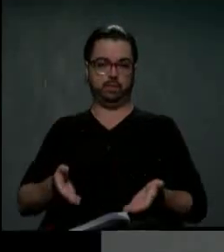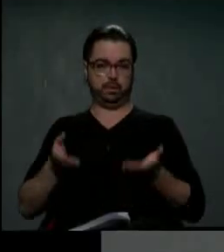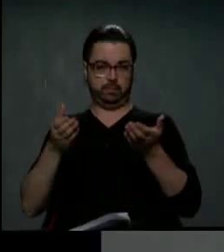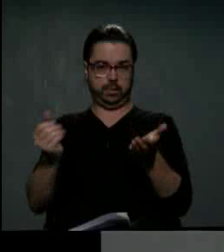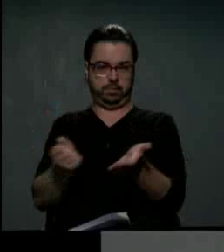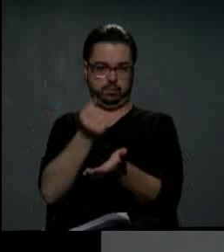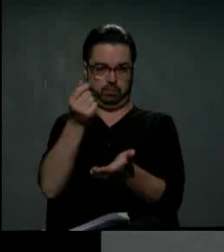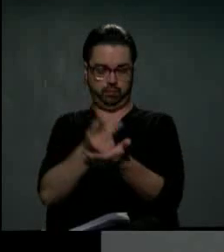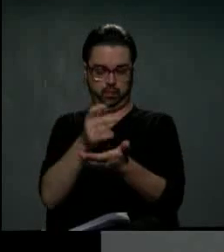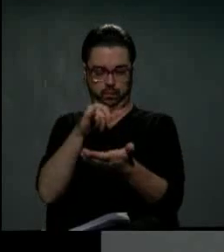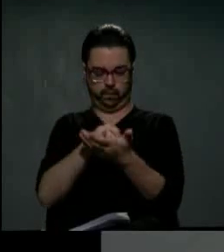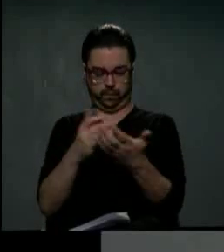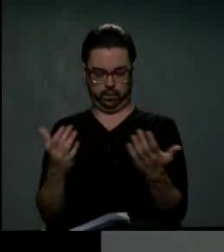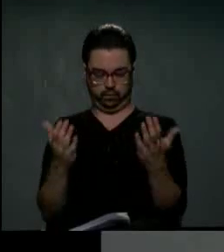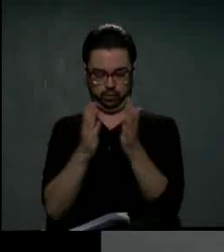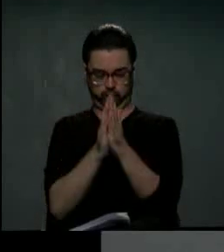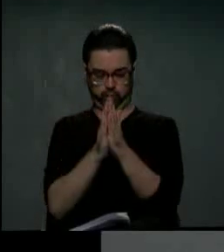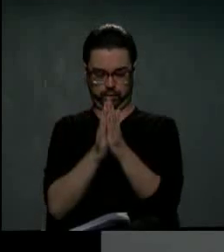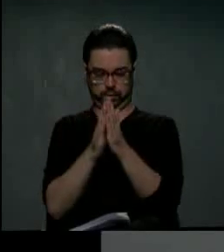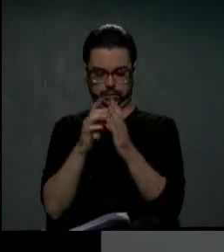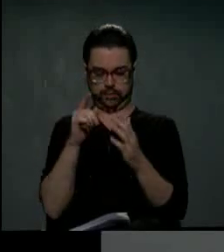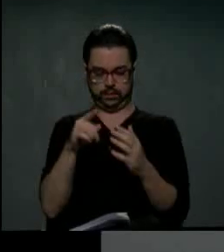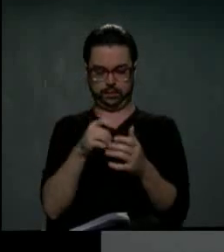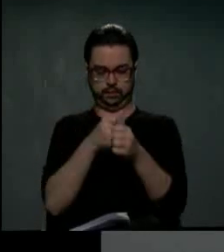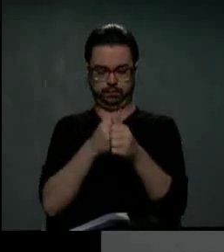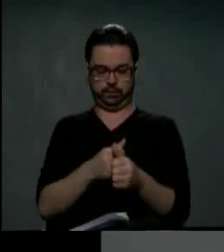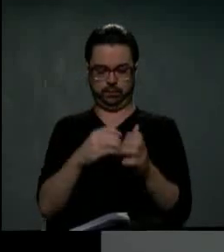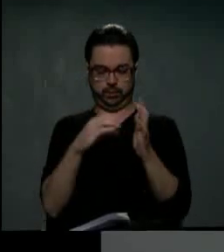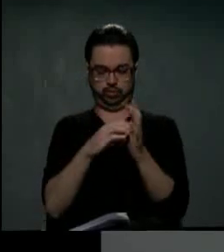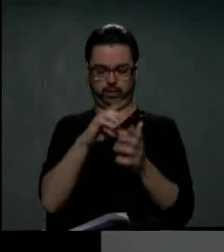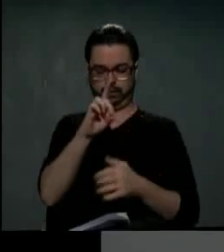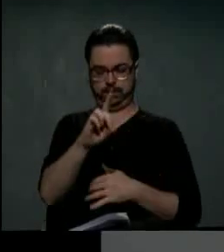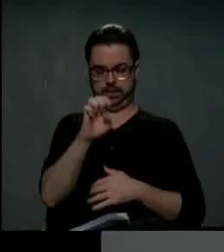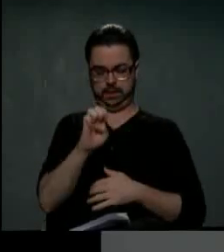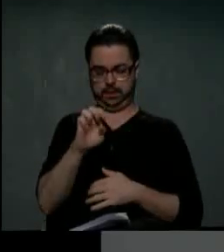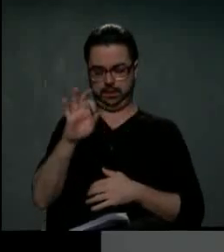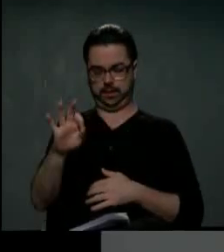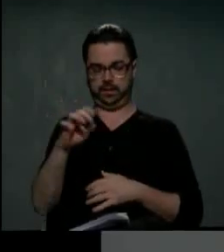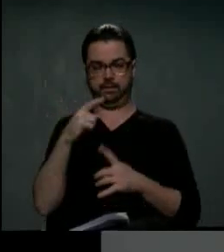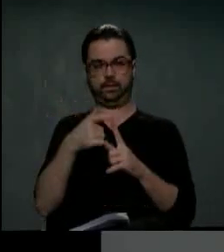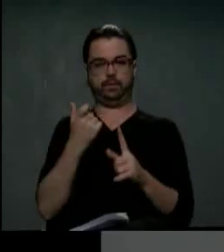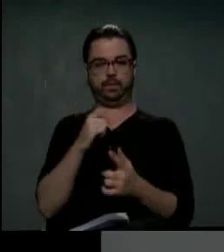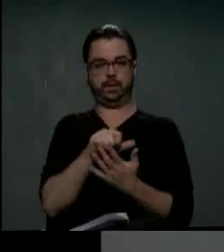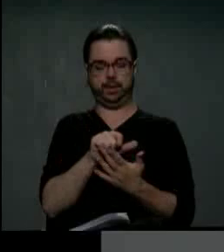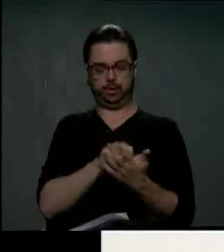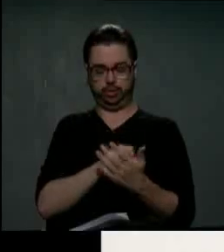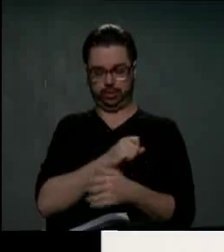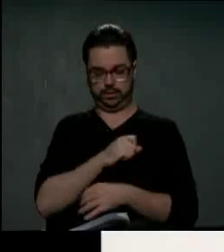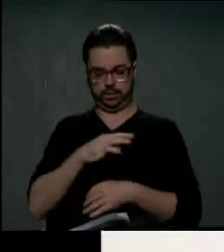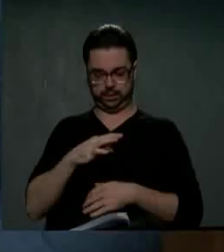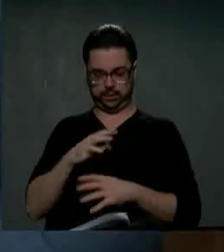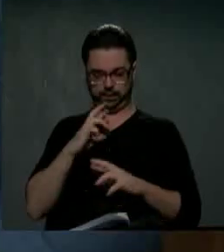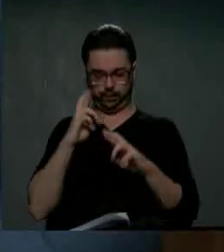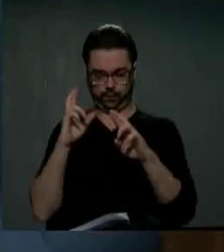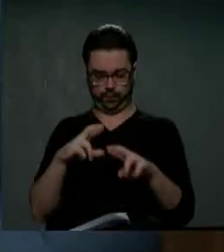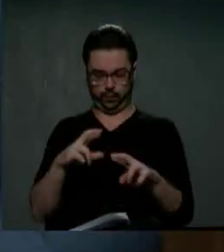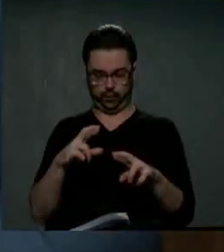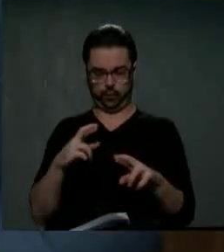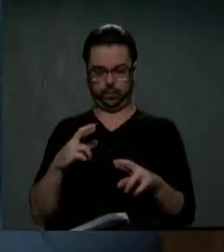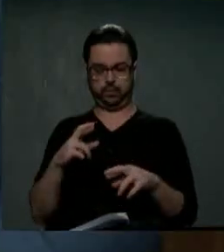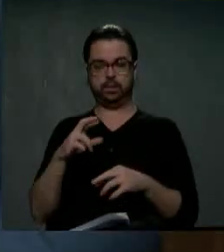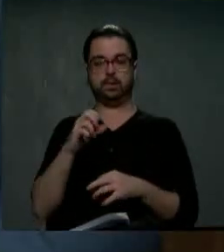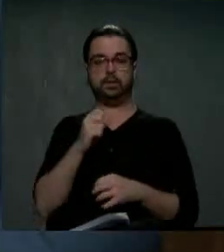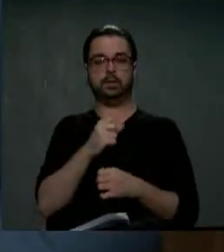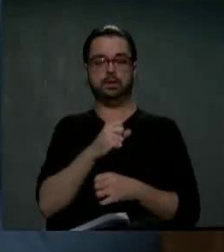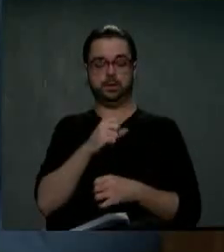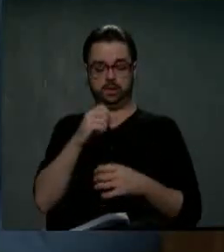compliance with the comments and conditions as outlined in paragraphs D, E, and F of the agenda staff report. Item number 16, file number